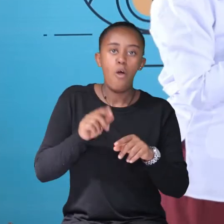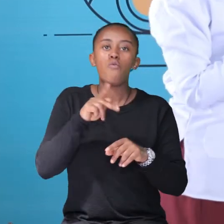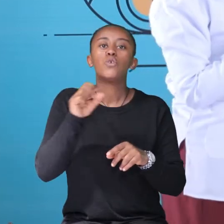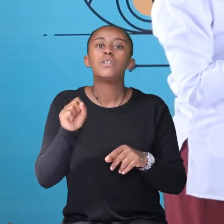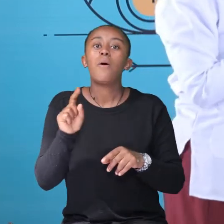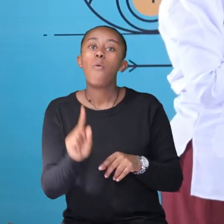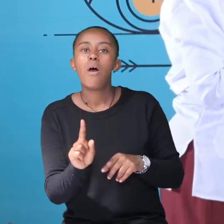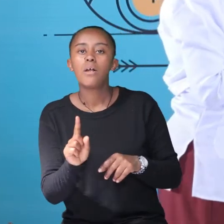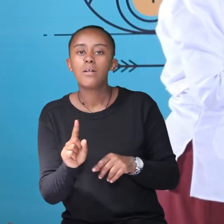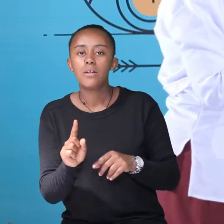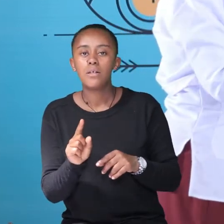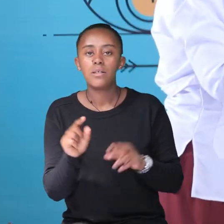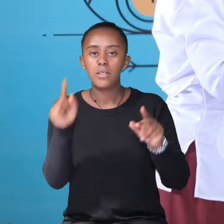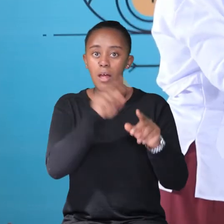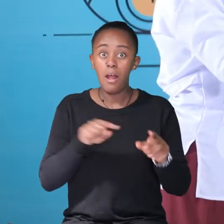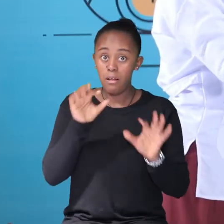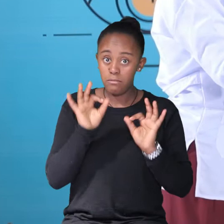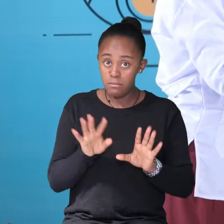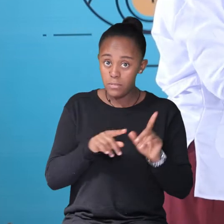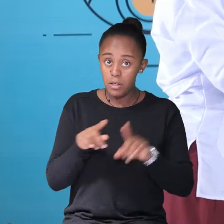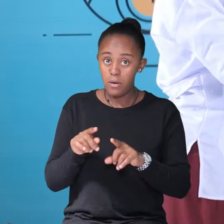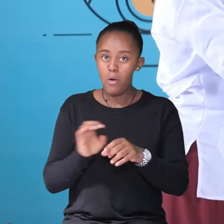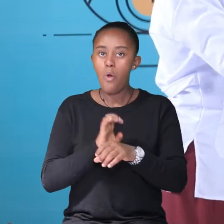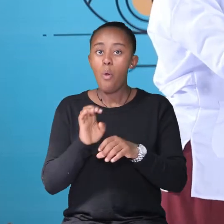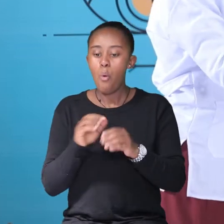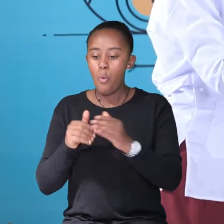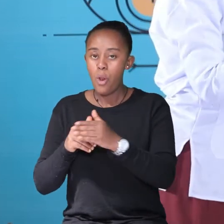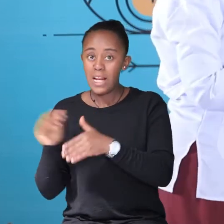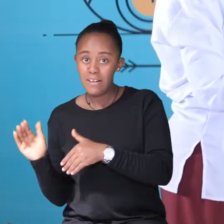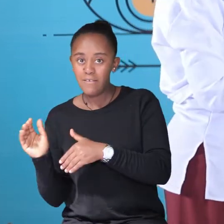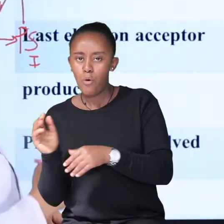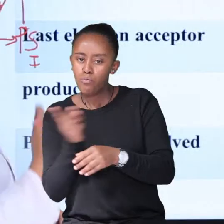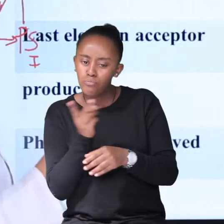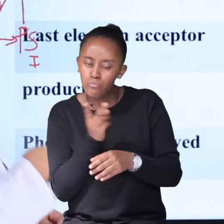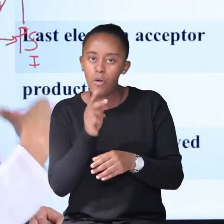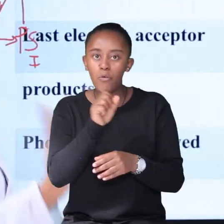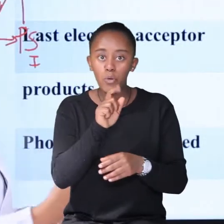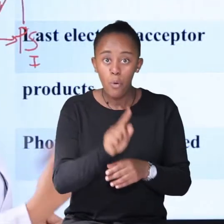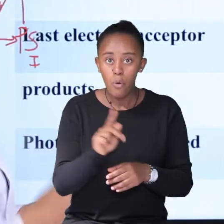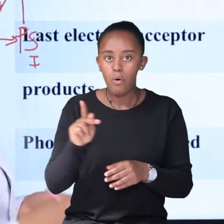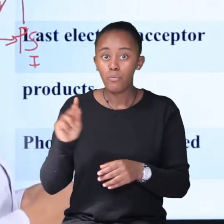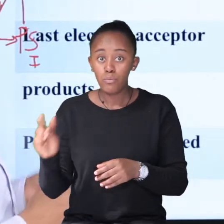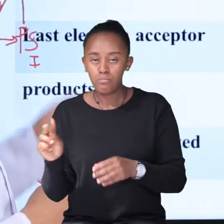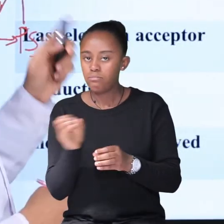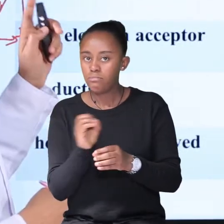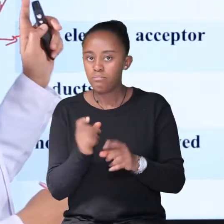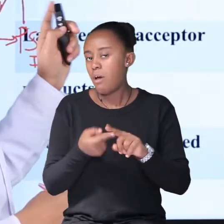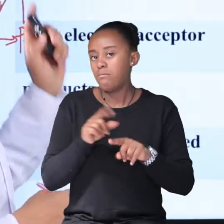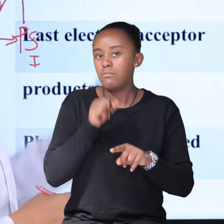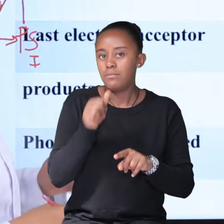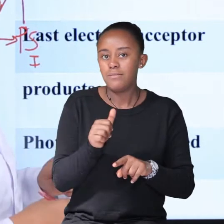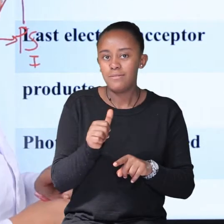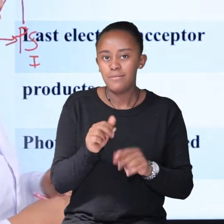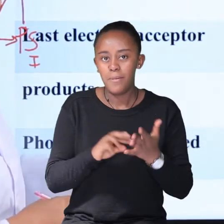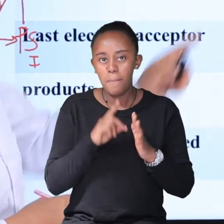1. In case of non-cyclic, electrons will leave from both photosystems, but they do not return back. The